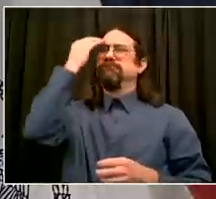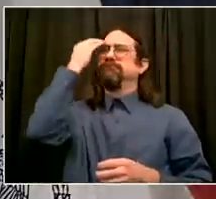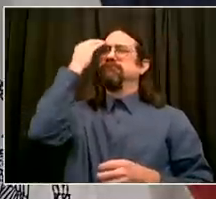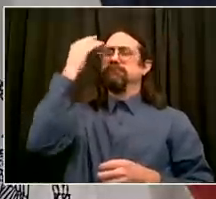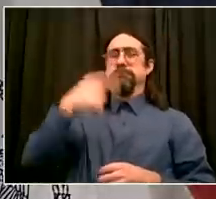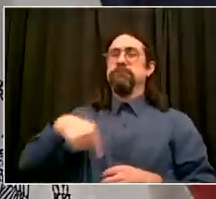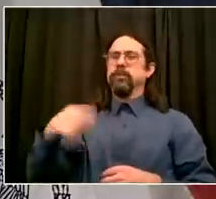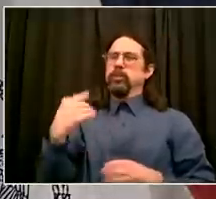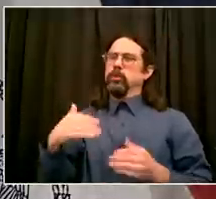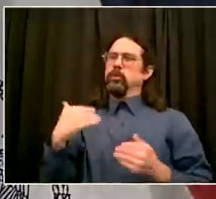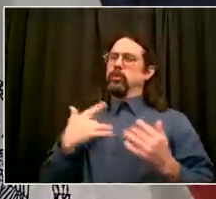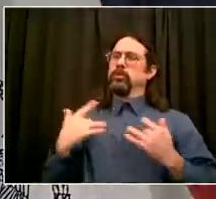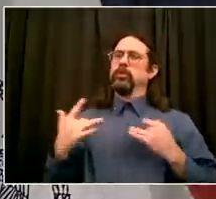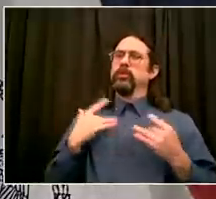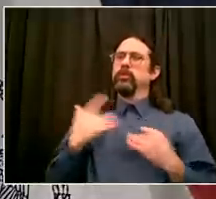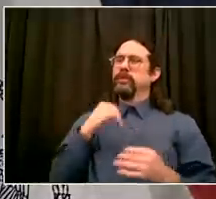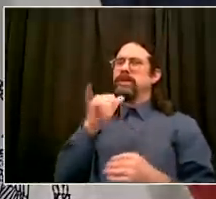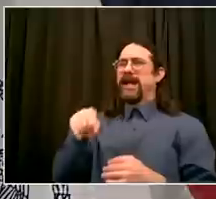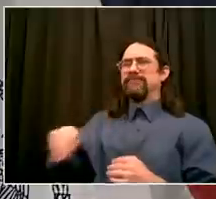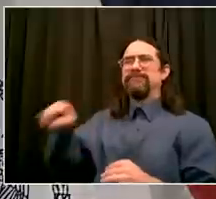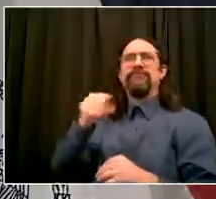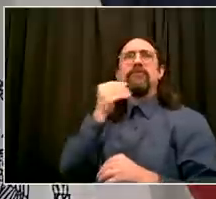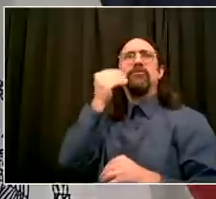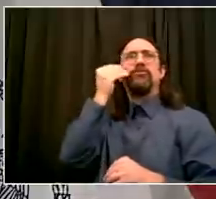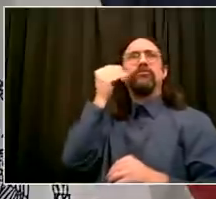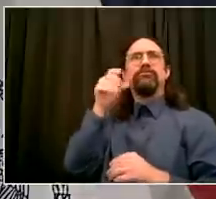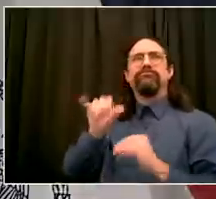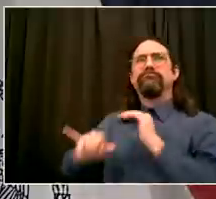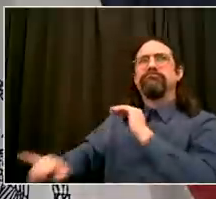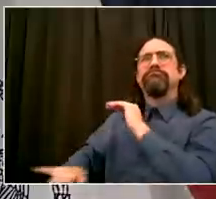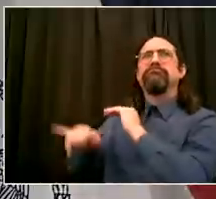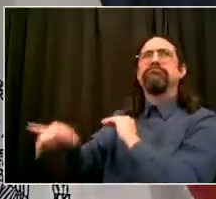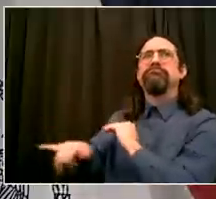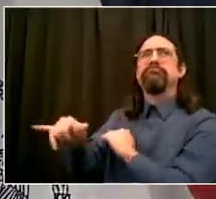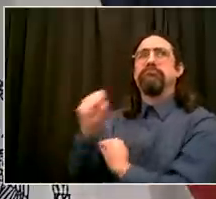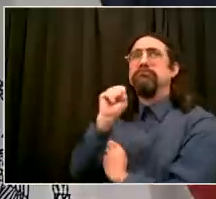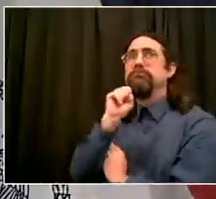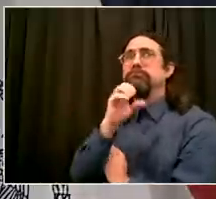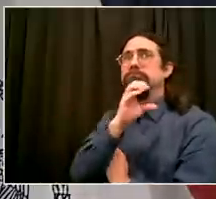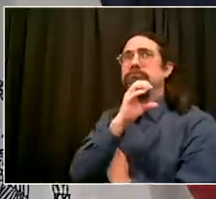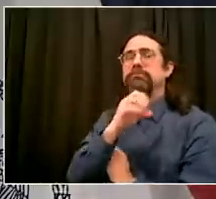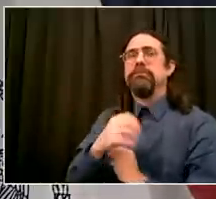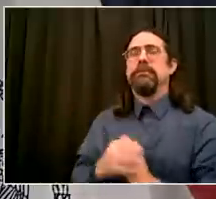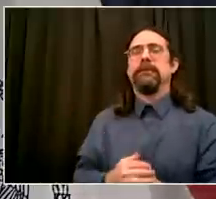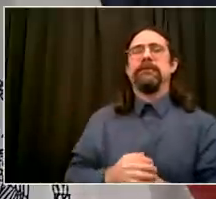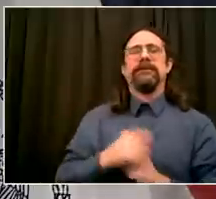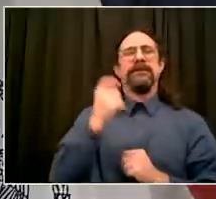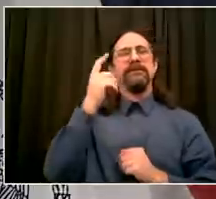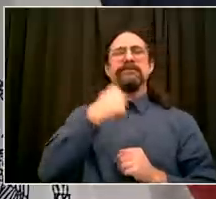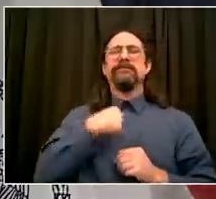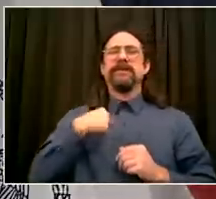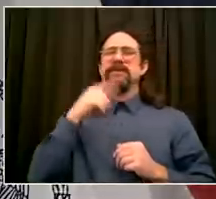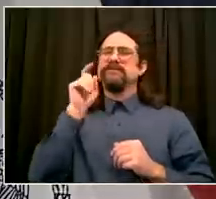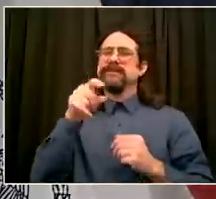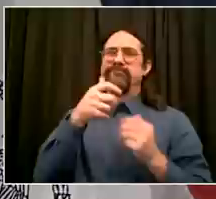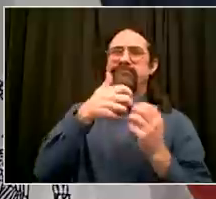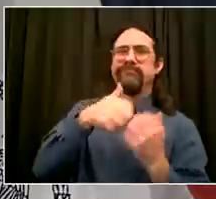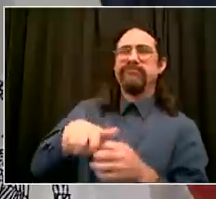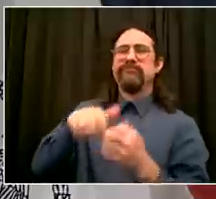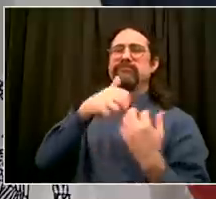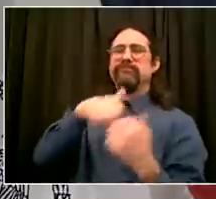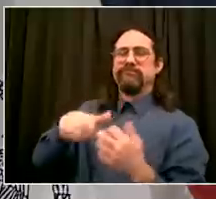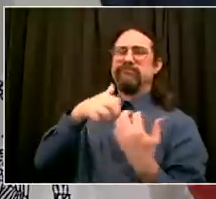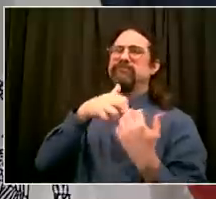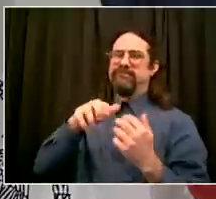we got a lot of work to do to make that as effective as it can be. If someone's homebound, that creates a real challenge we have to